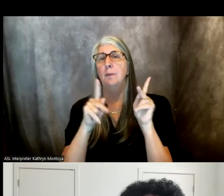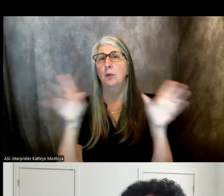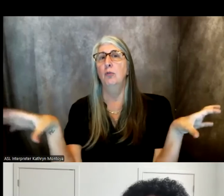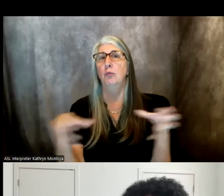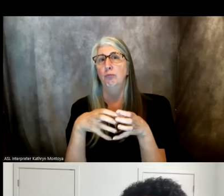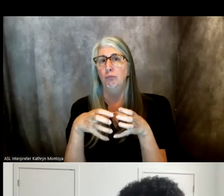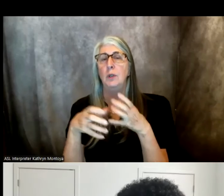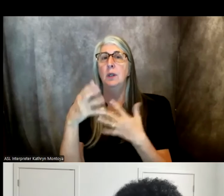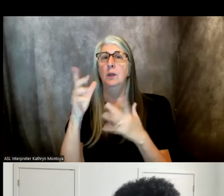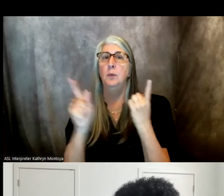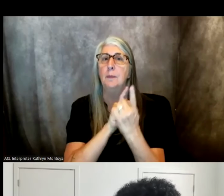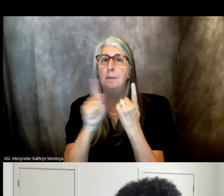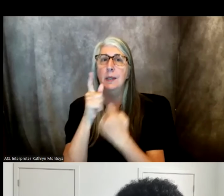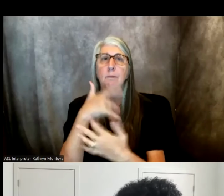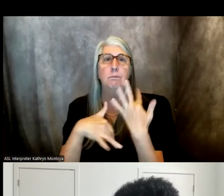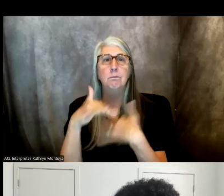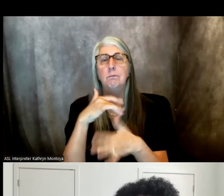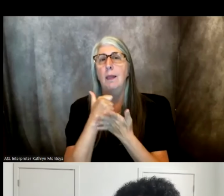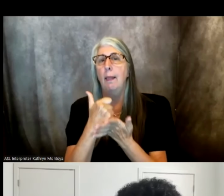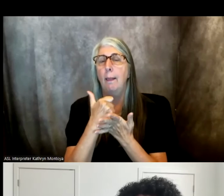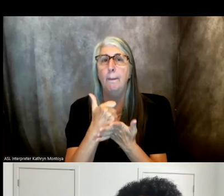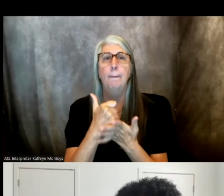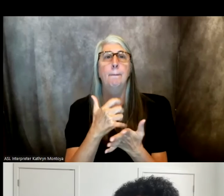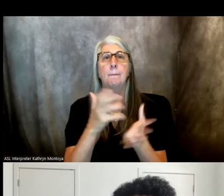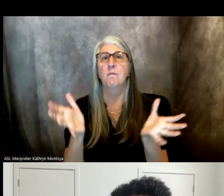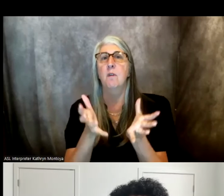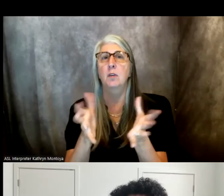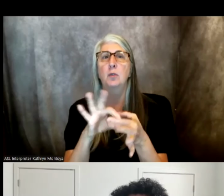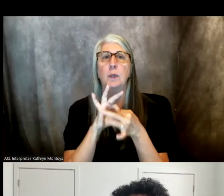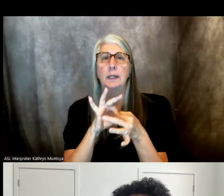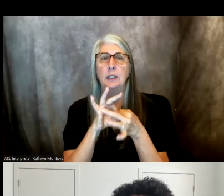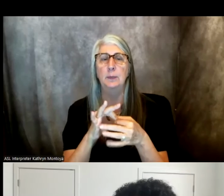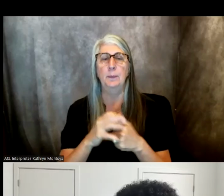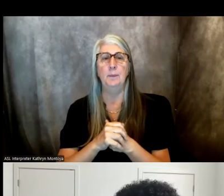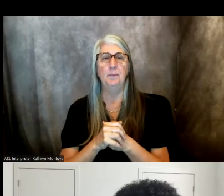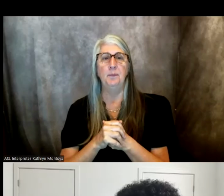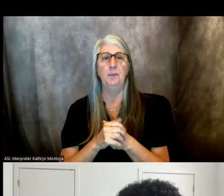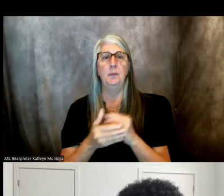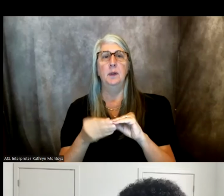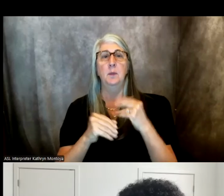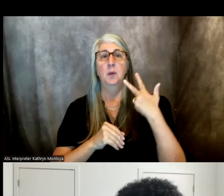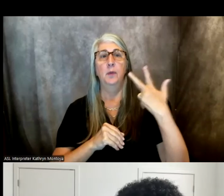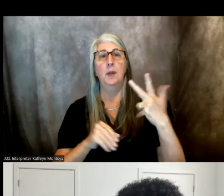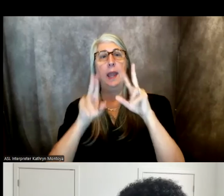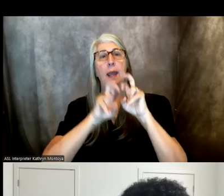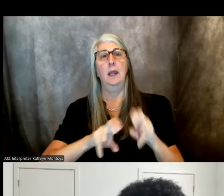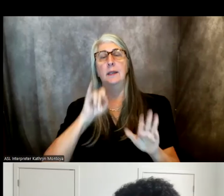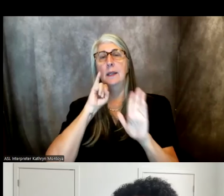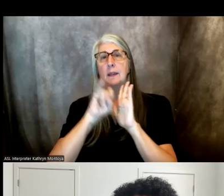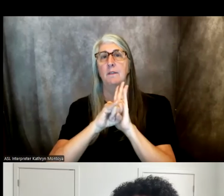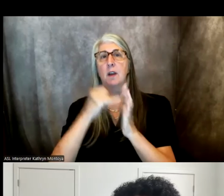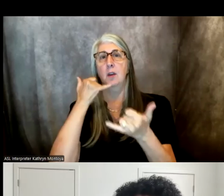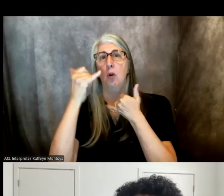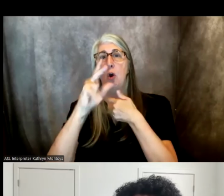person and, help also foster their relationships. Number three, analyze and identify call